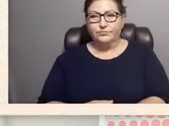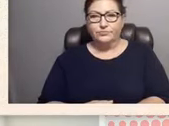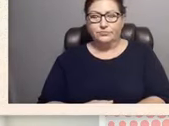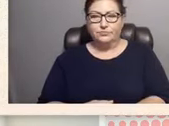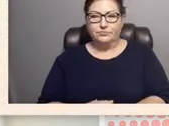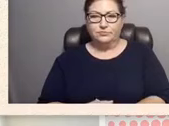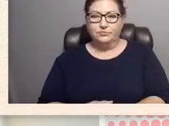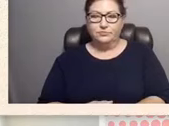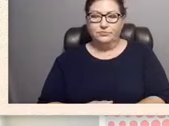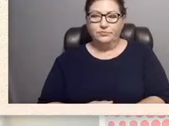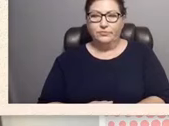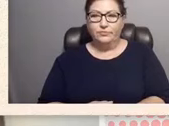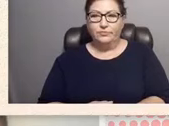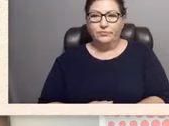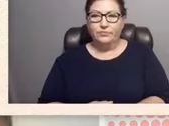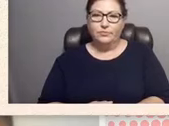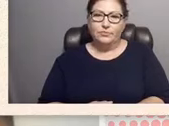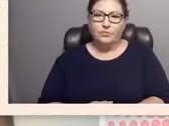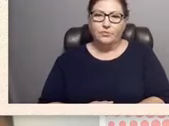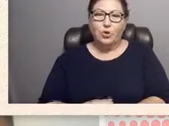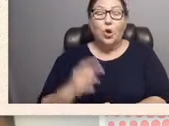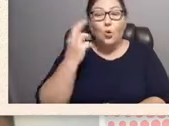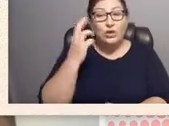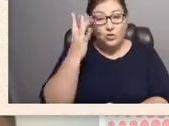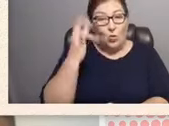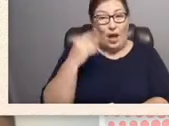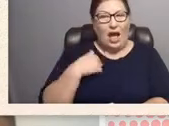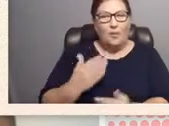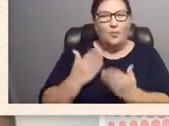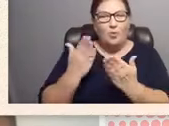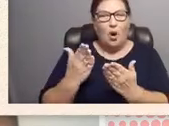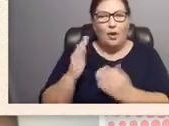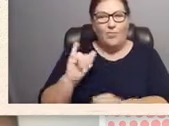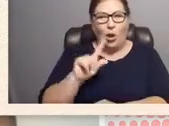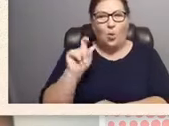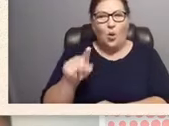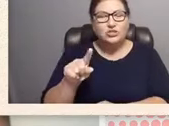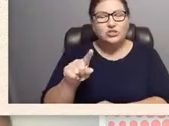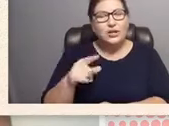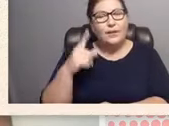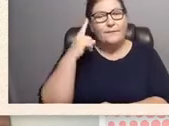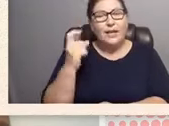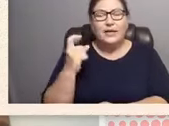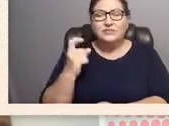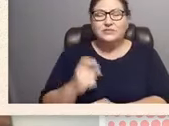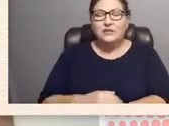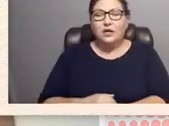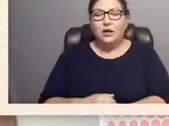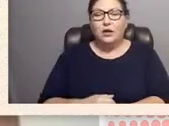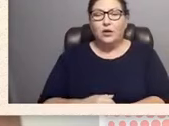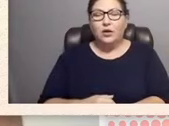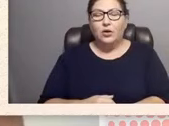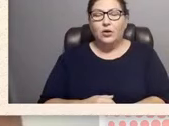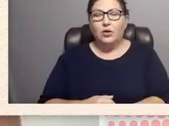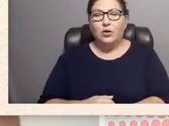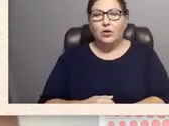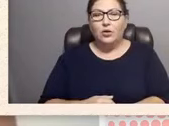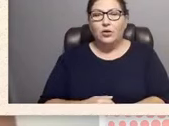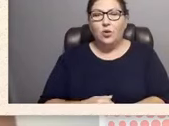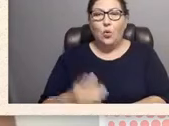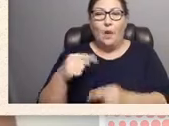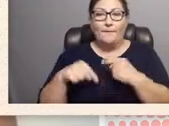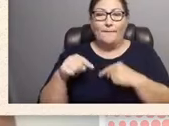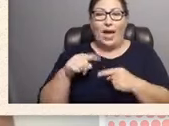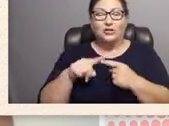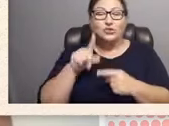Now, the reason why when I brought up this question was because going back to the sibling rivalry,